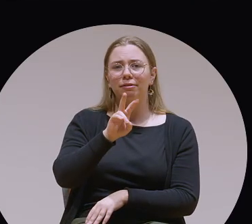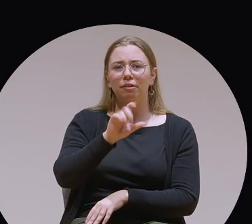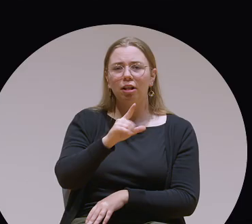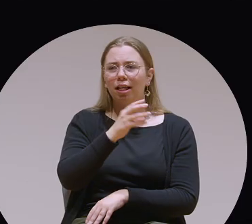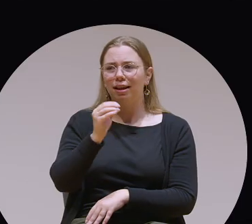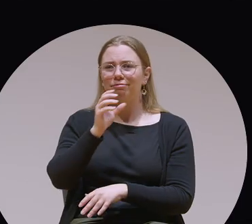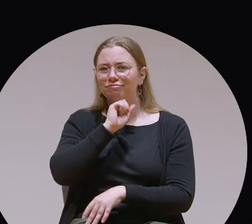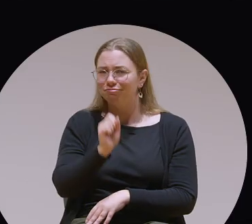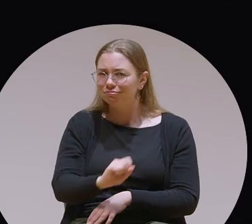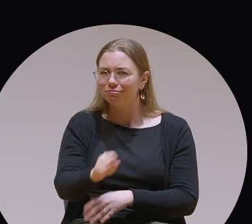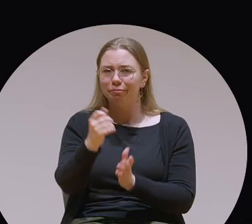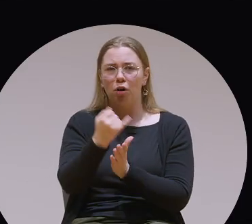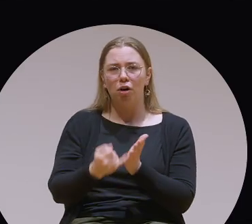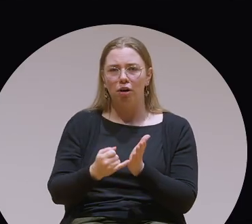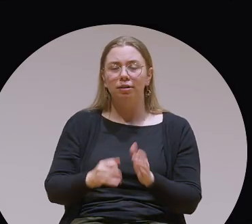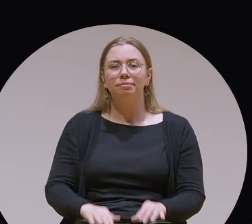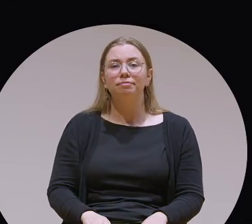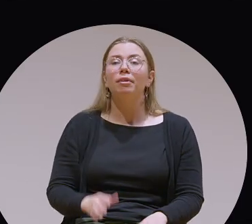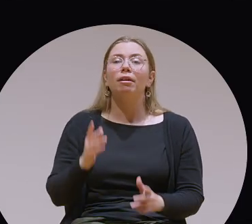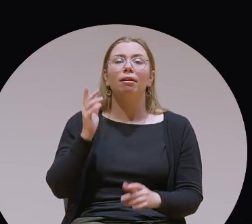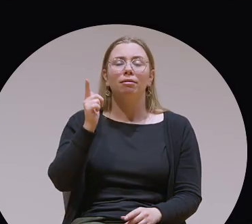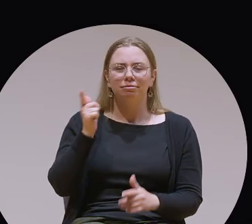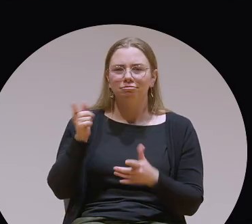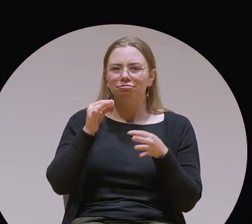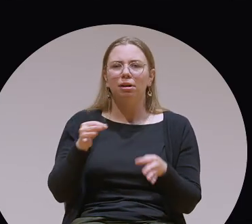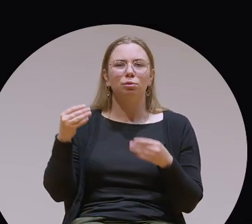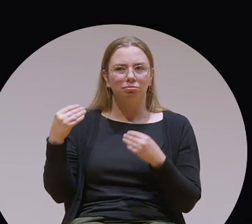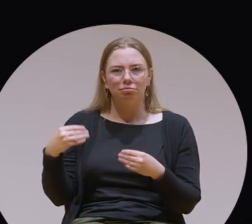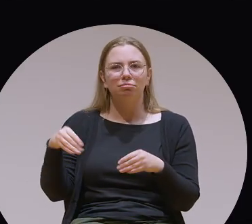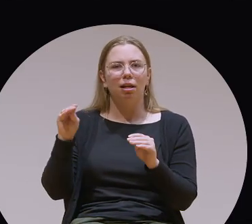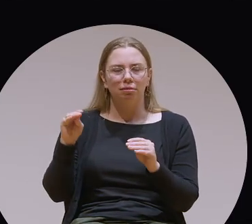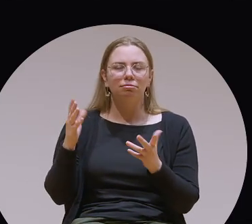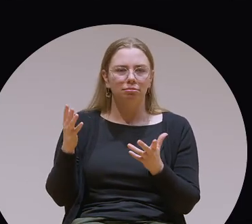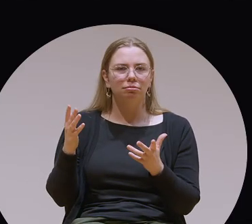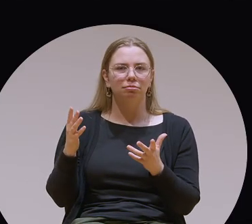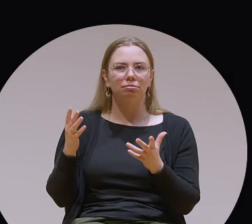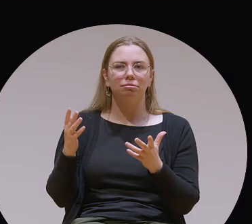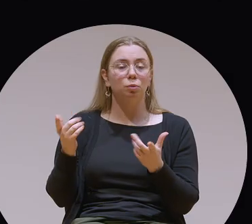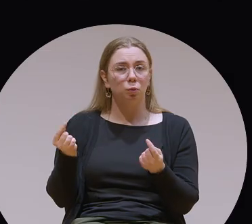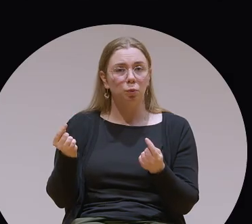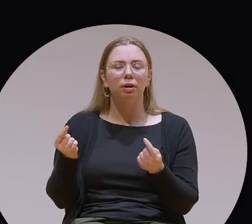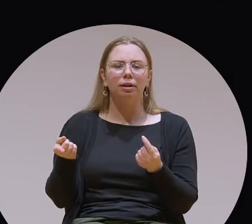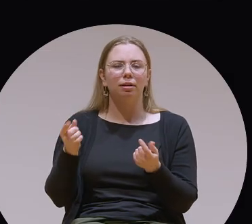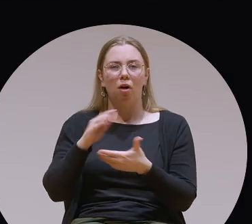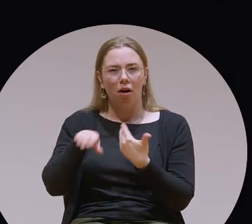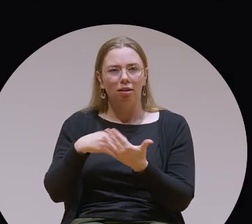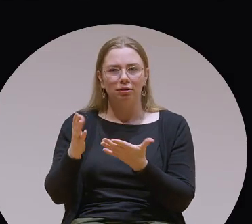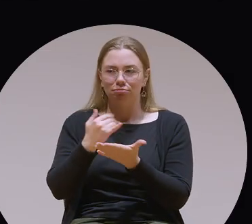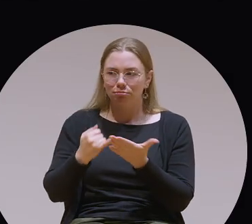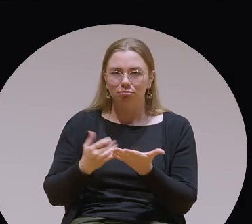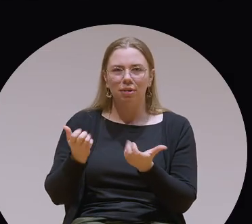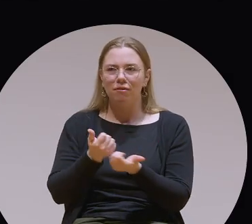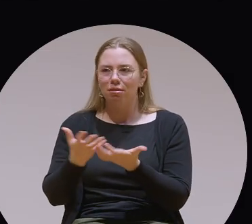1924, he decided to sell everything up, and he moved all of his old masters, all of his ancient art